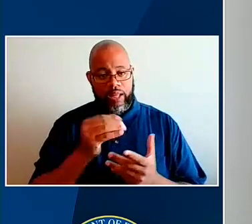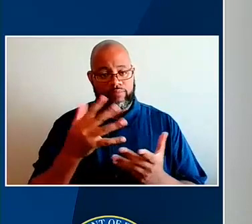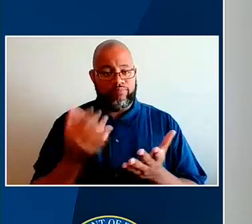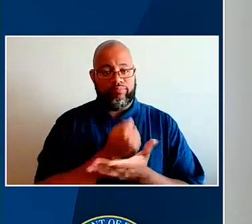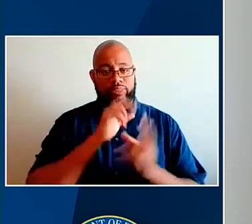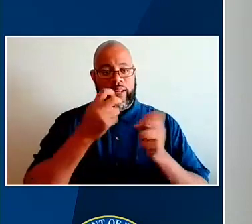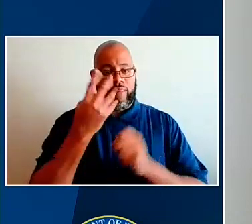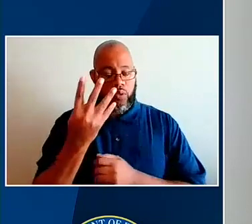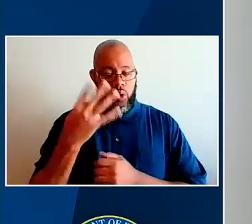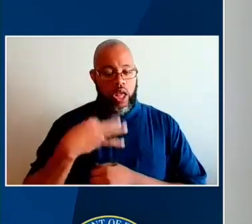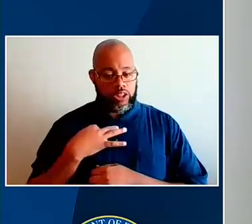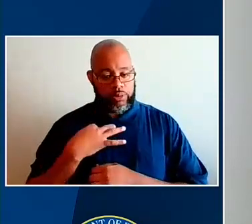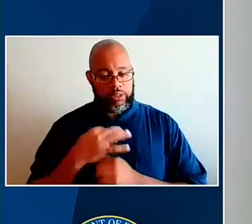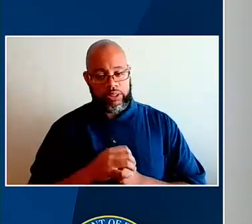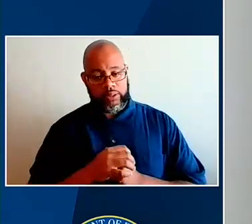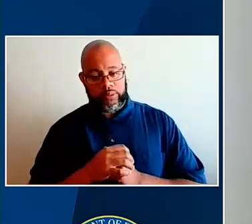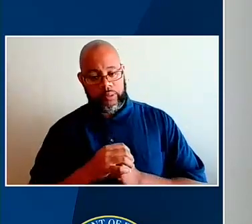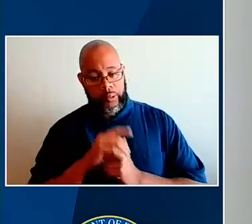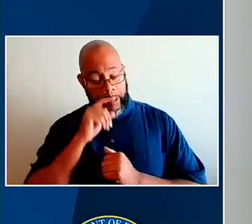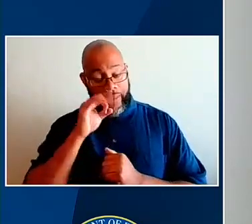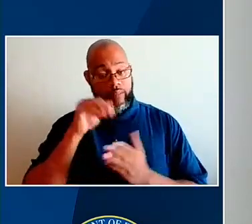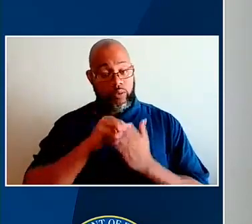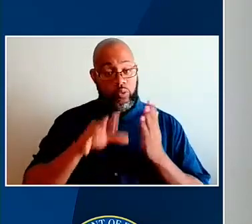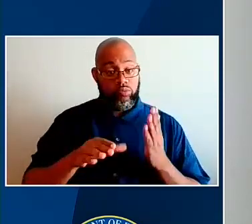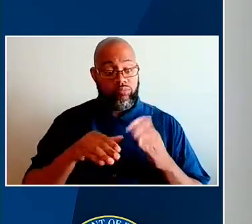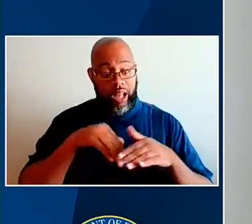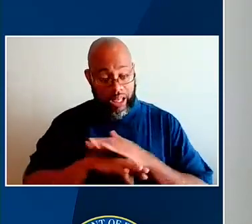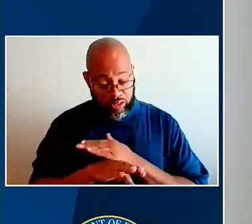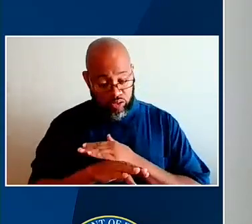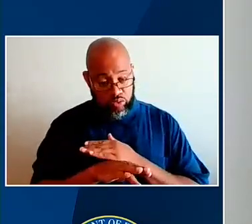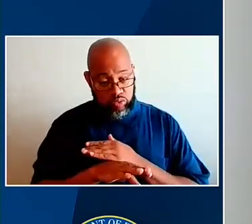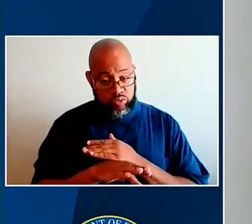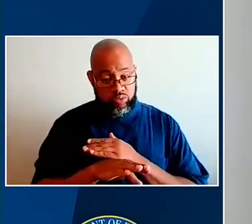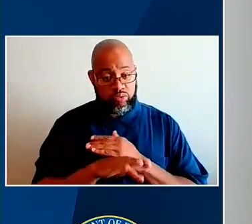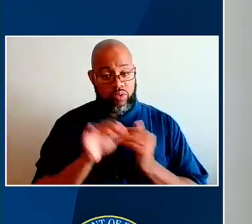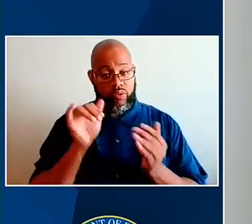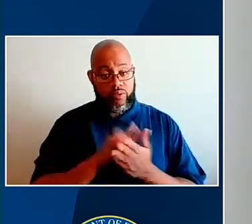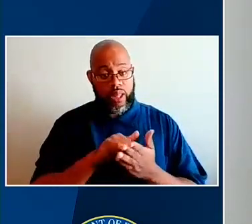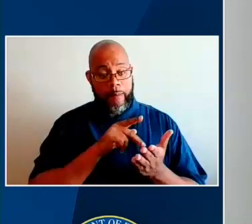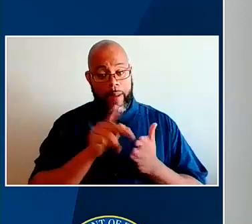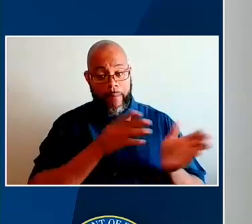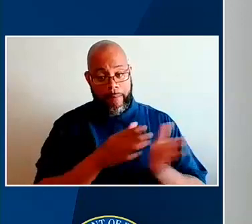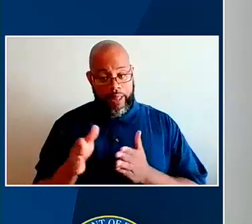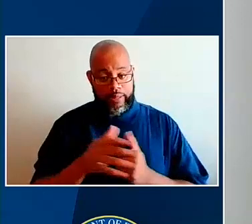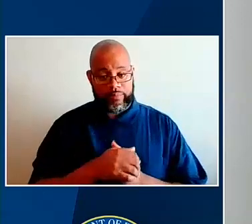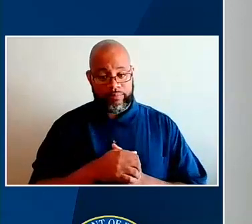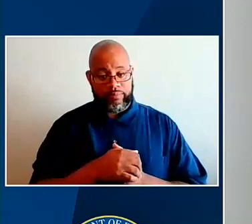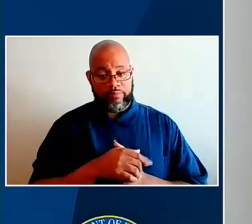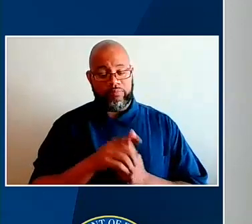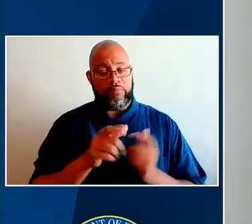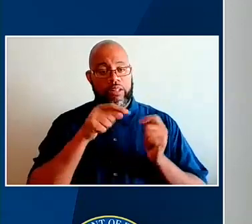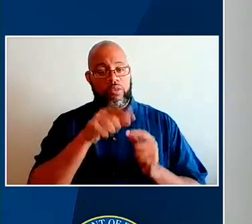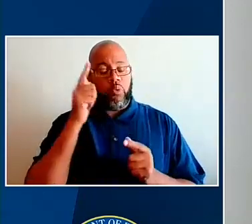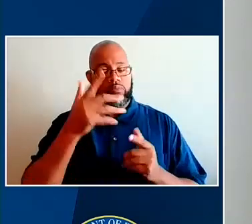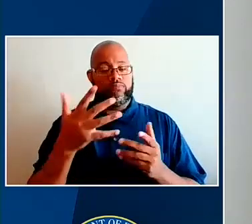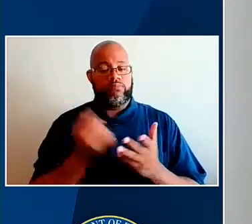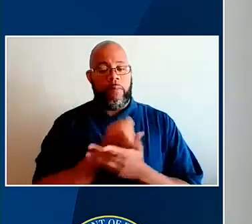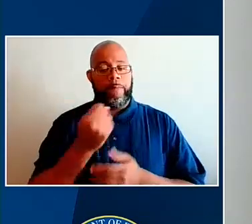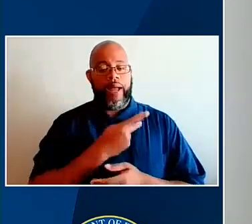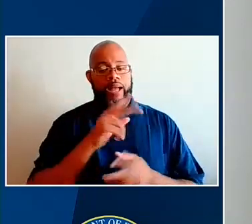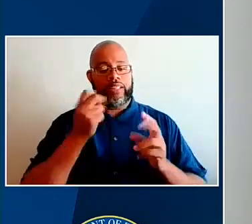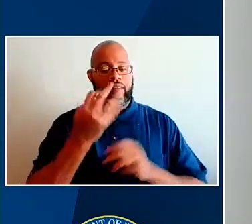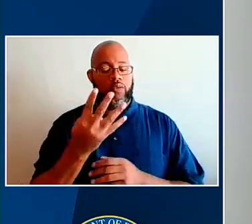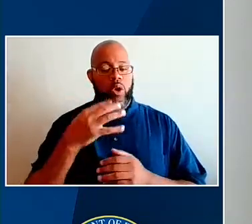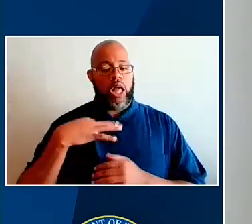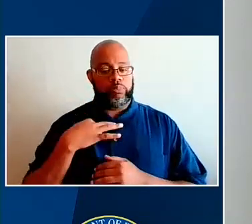IV eligibility. If the student does enter into that payment plan, they immediately regain Title IV